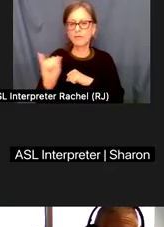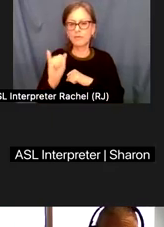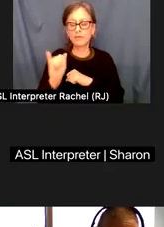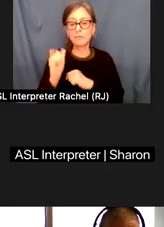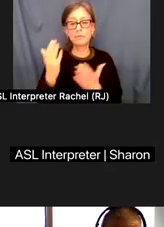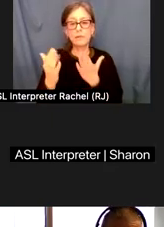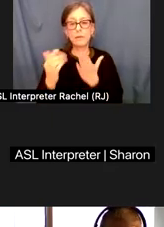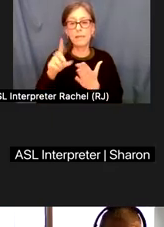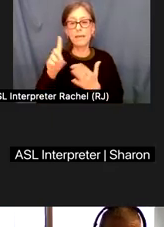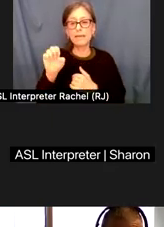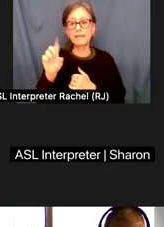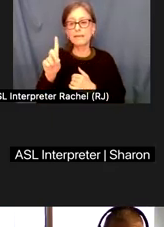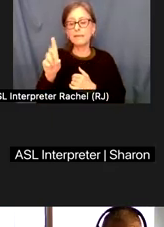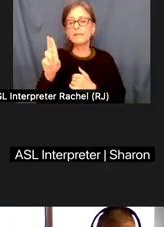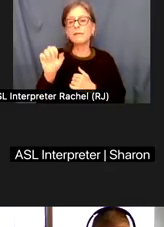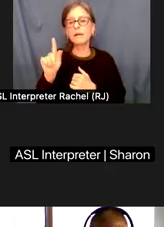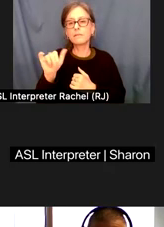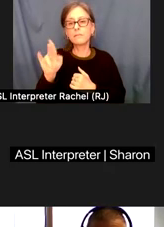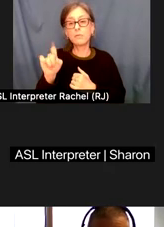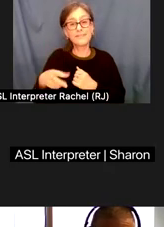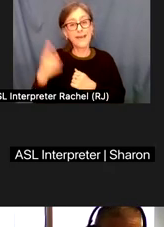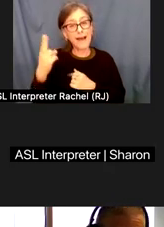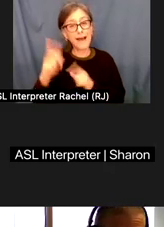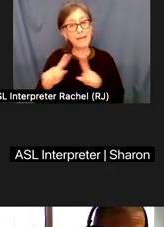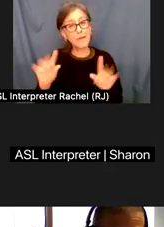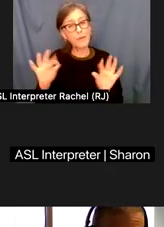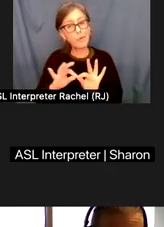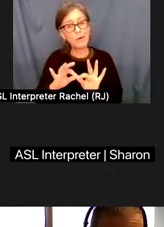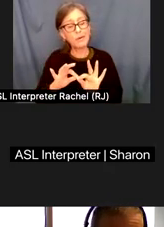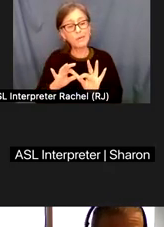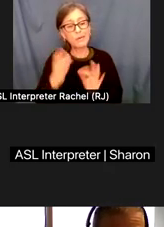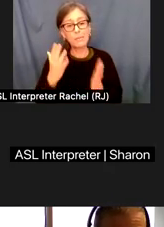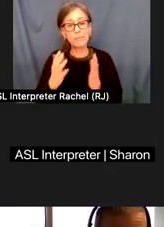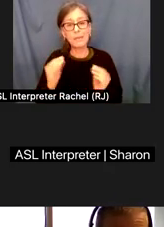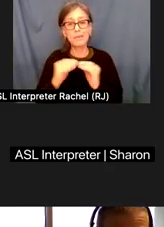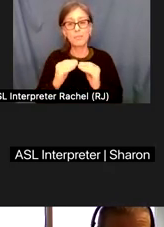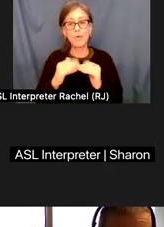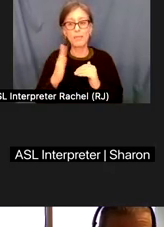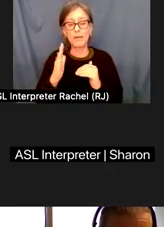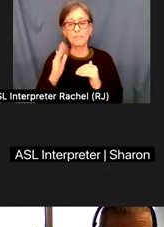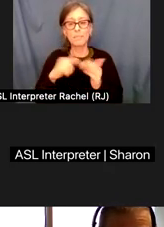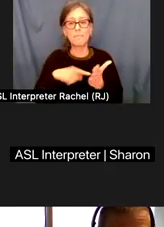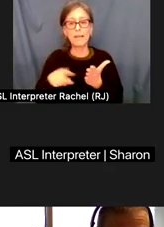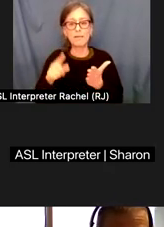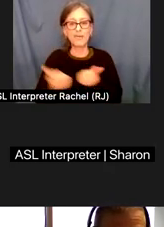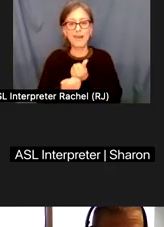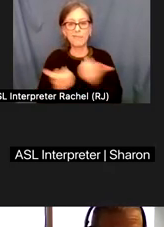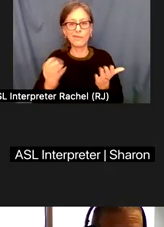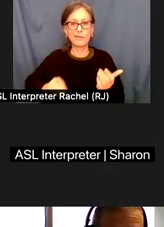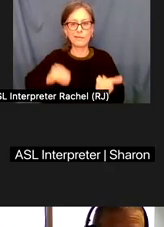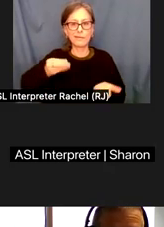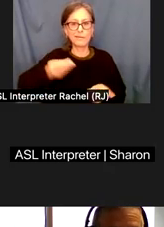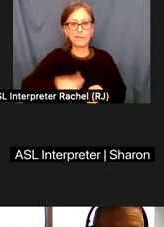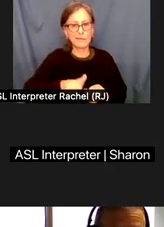high, but I encourage you to look at it because the deductible may be a lot more than having to pay for the cost out of pocket to replace your